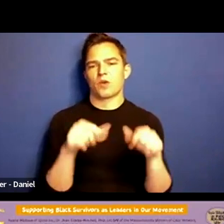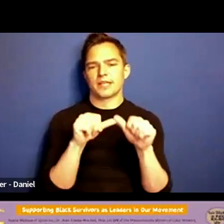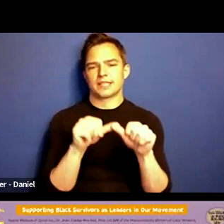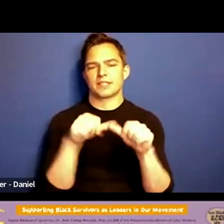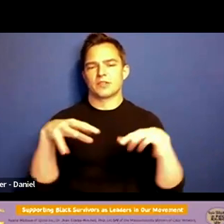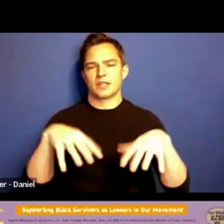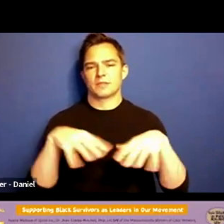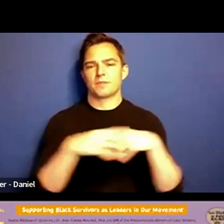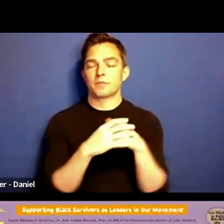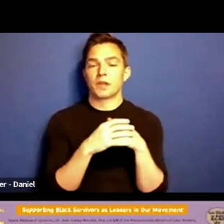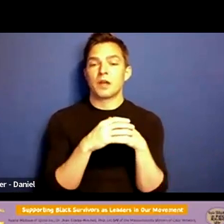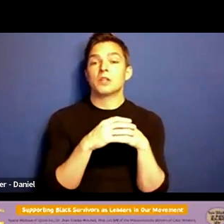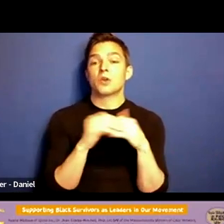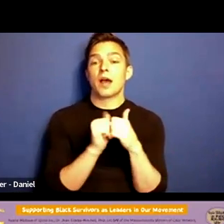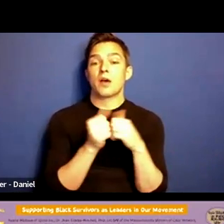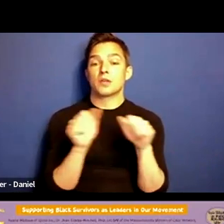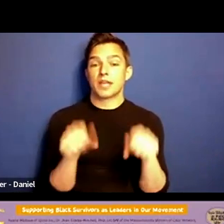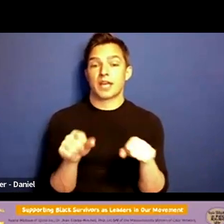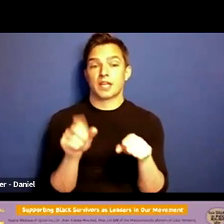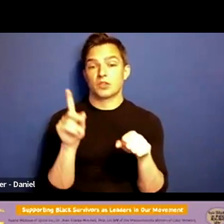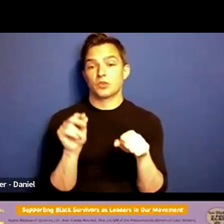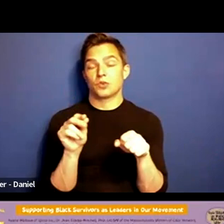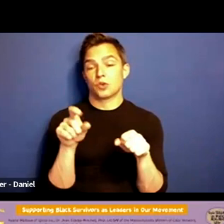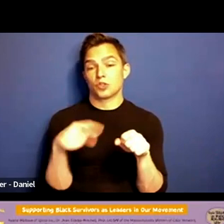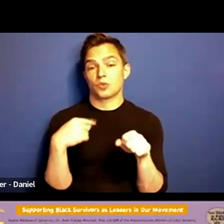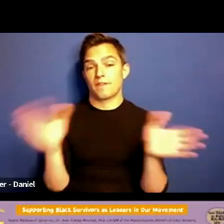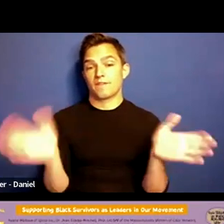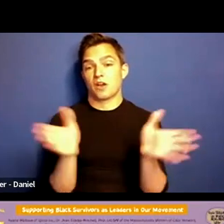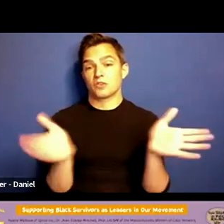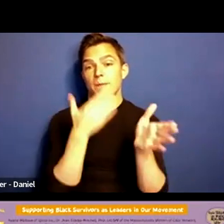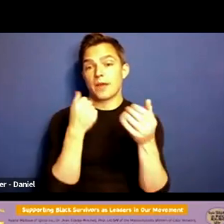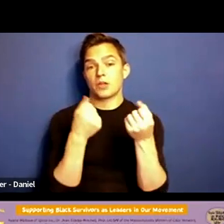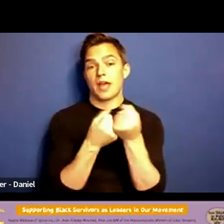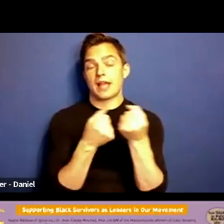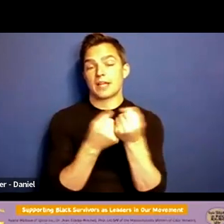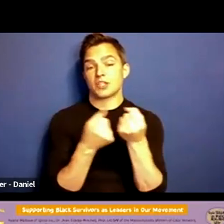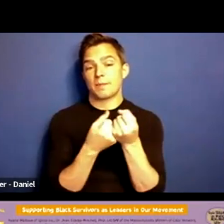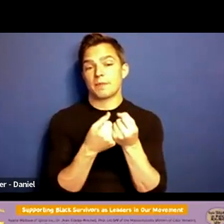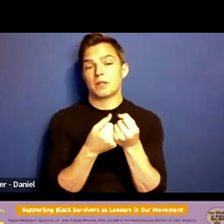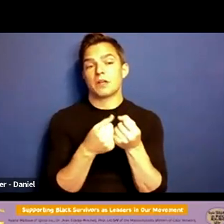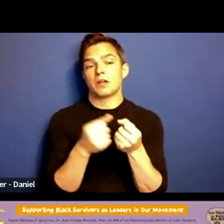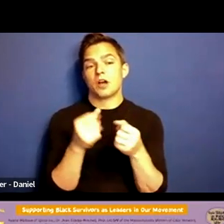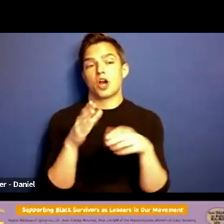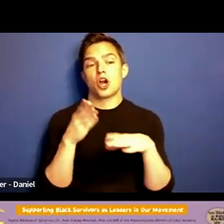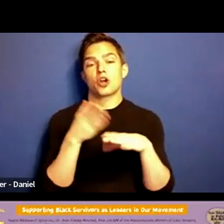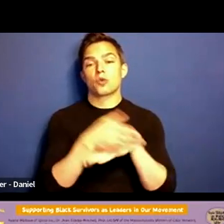How can we, or do we, or should we foster better allyship across disciplines in the field?